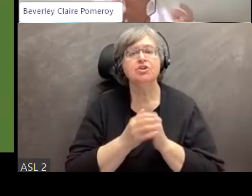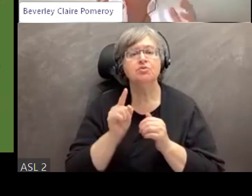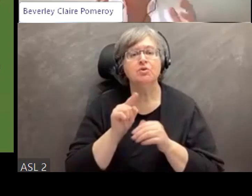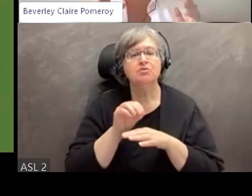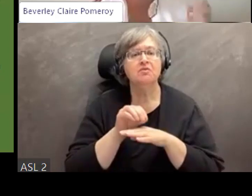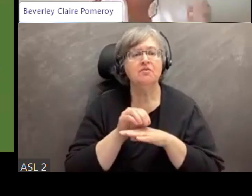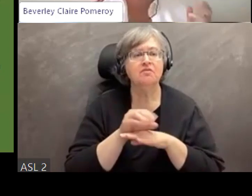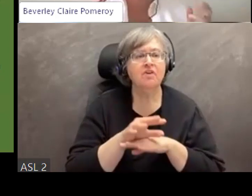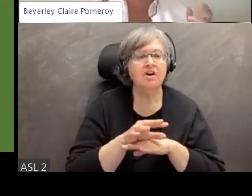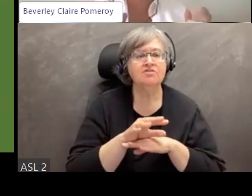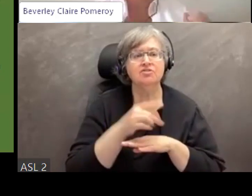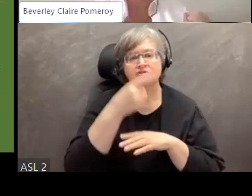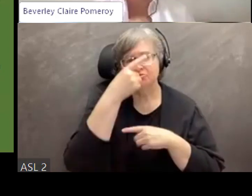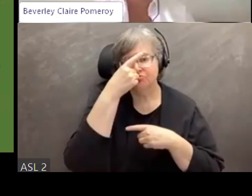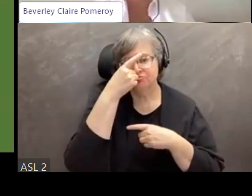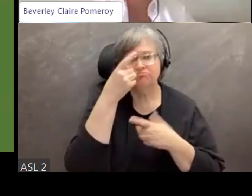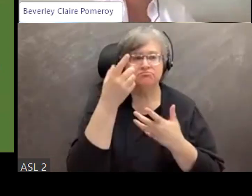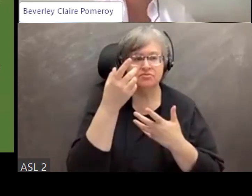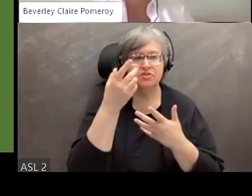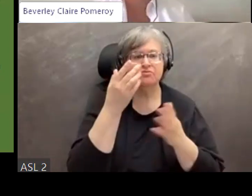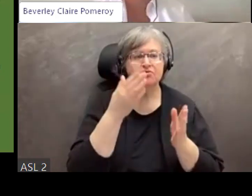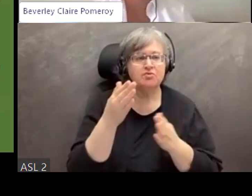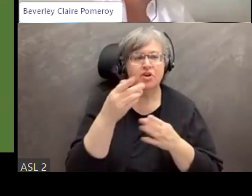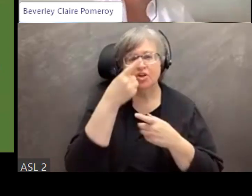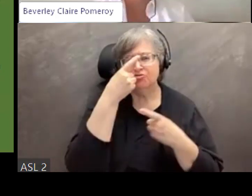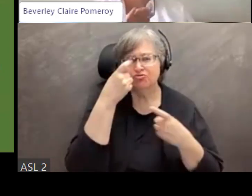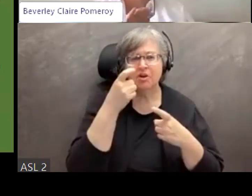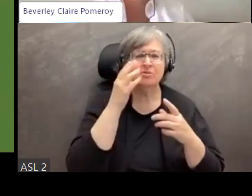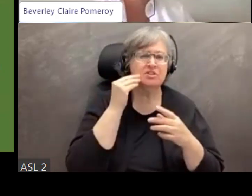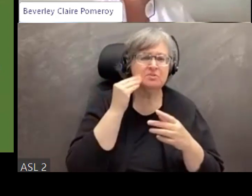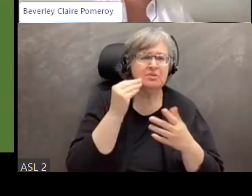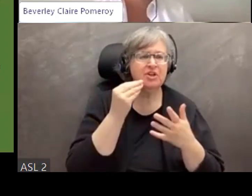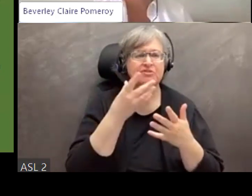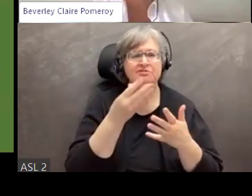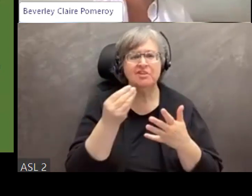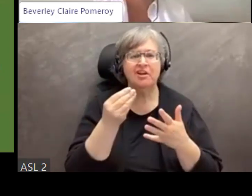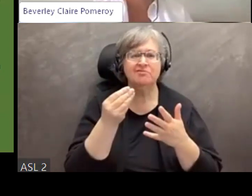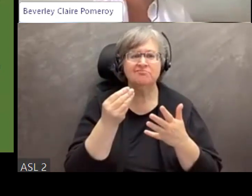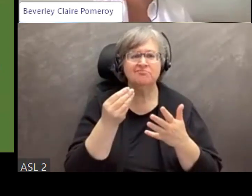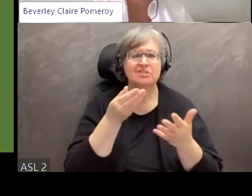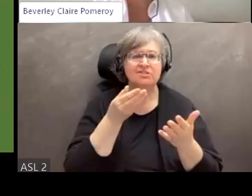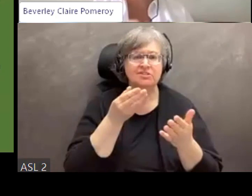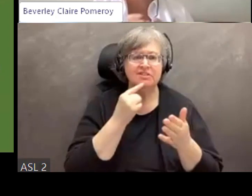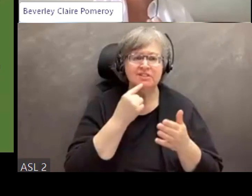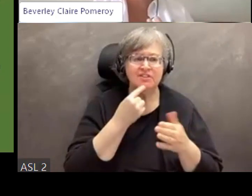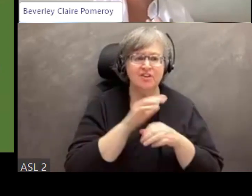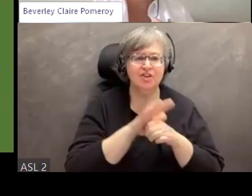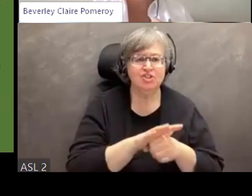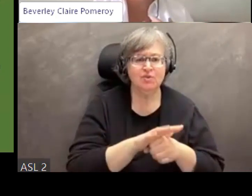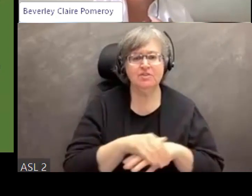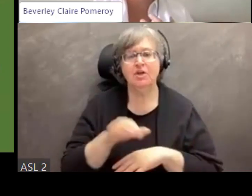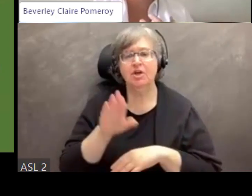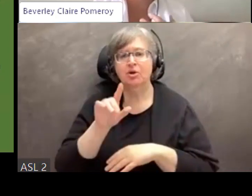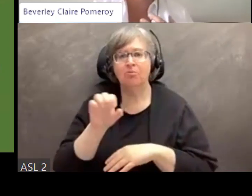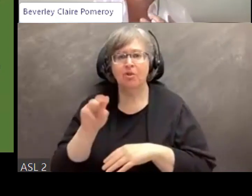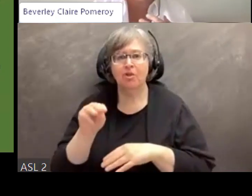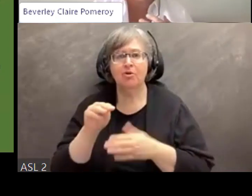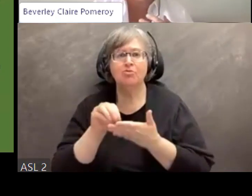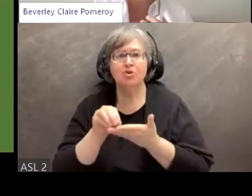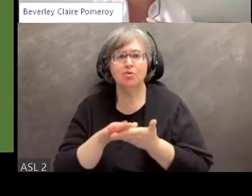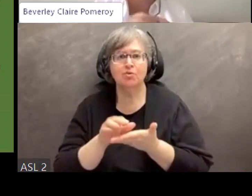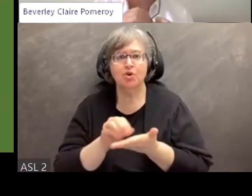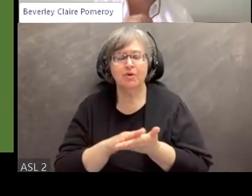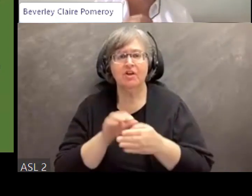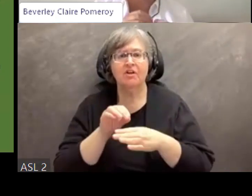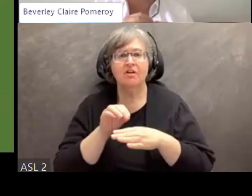participatory decision-making, and complex problem-solving under the pressures of chronic stress. As an example, in her research, Bloom recorded